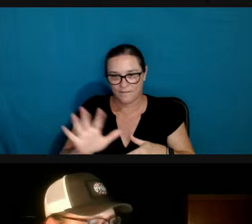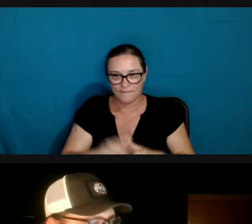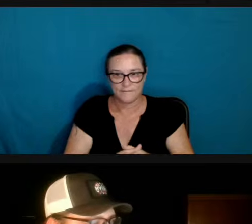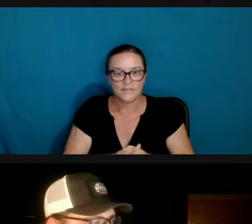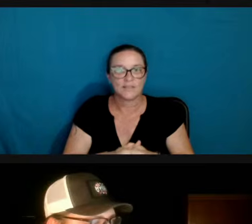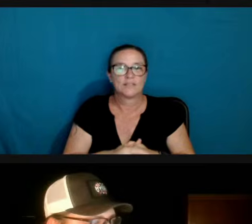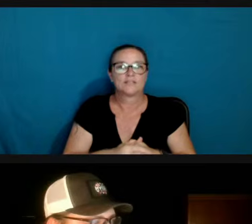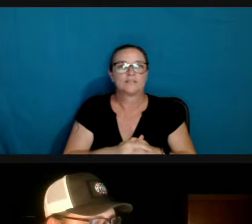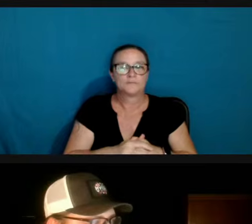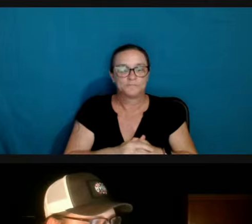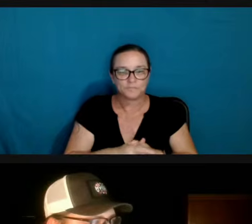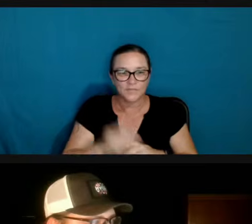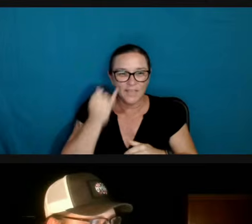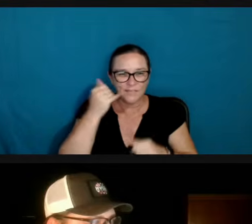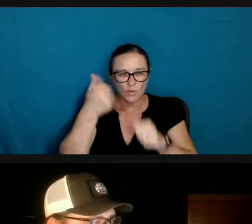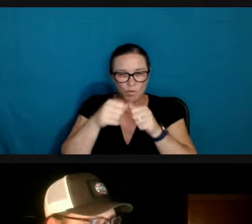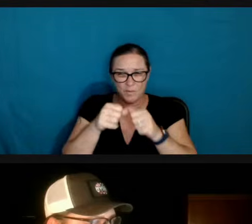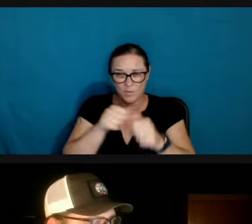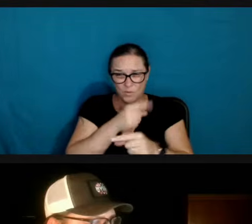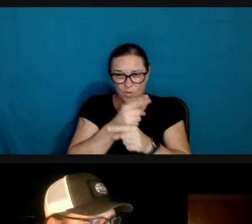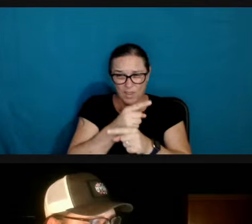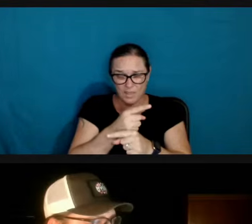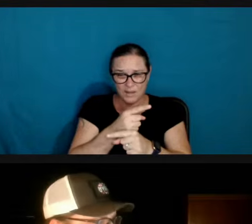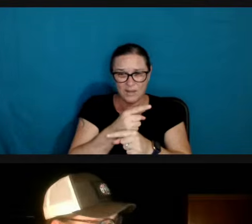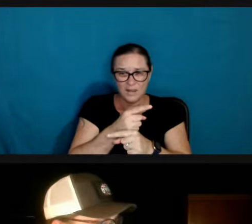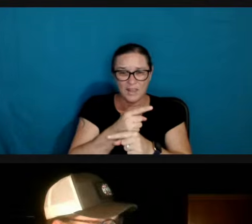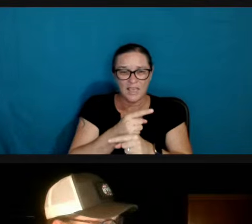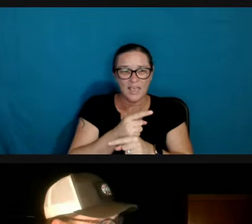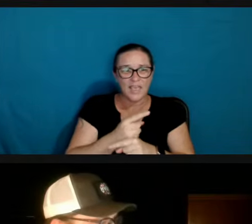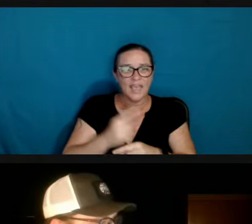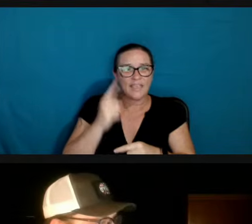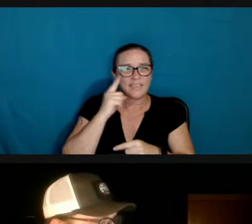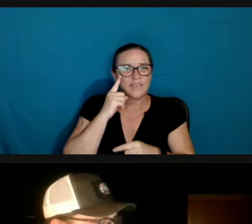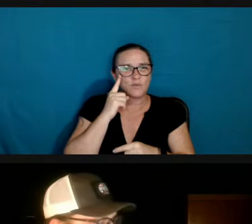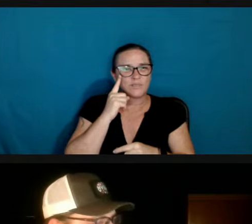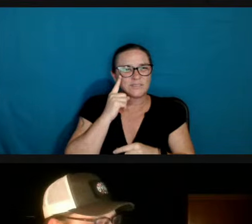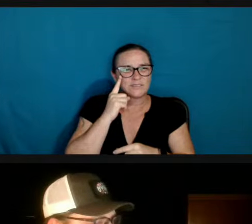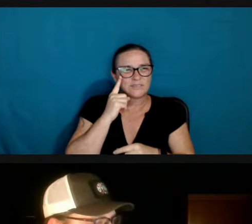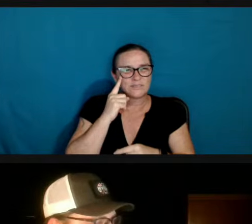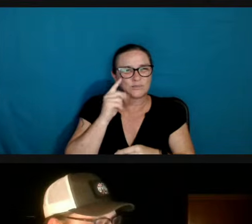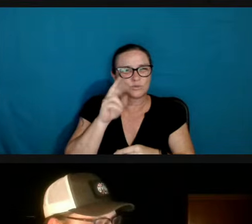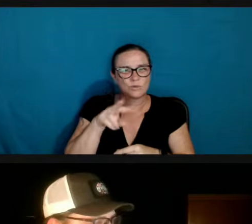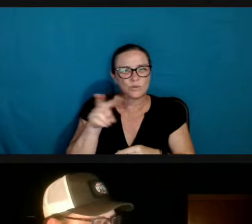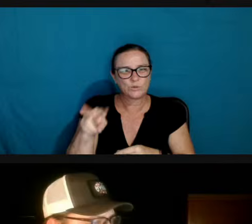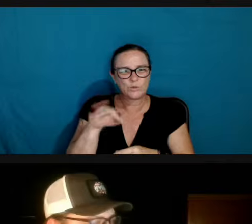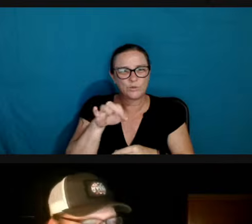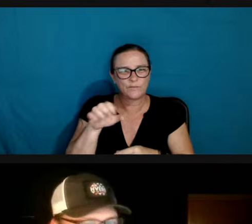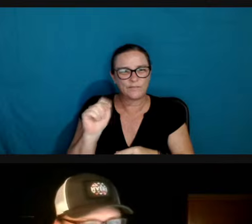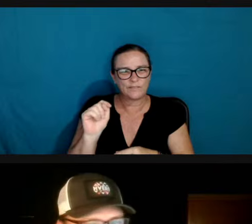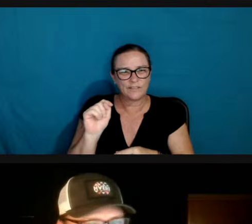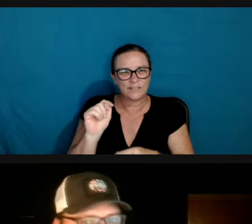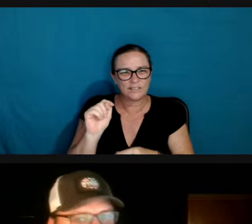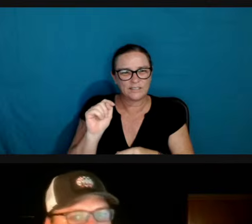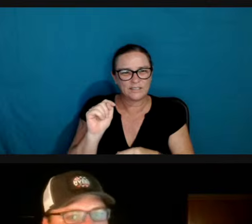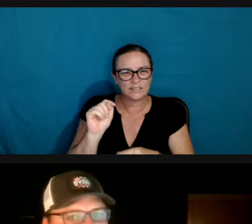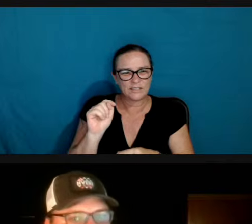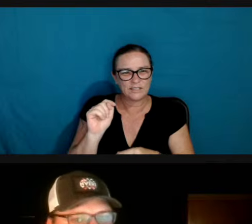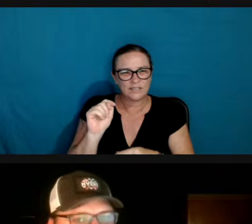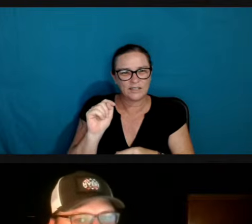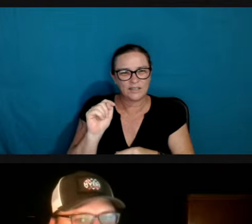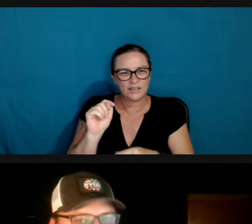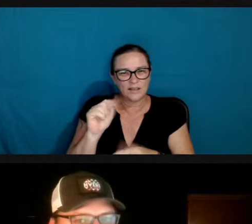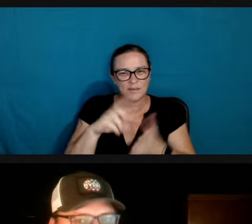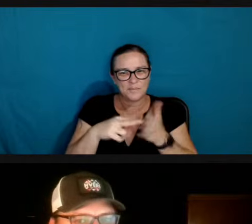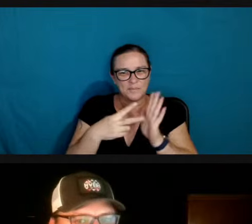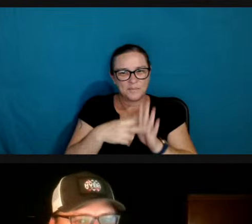23.75. And if I remember right, it was something, I think it was 22 feet is considered flooding, like